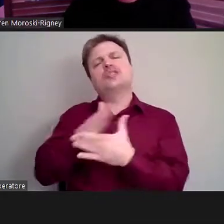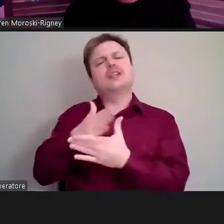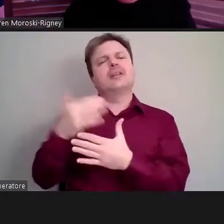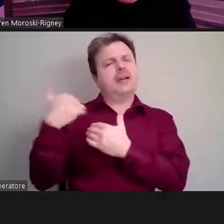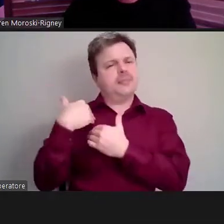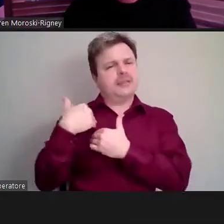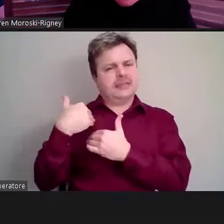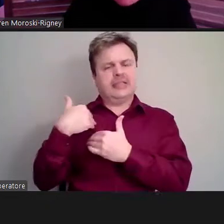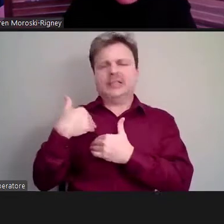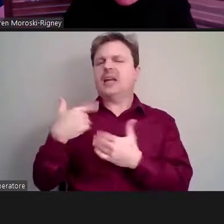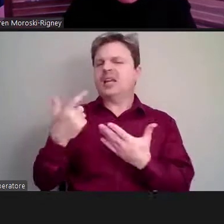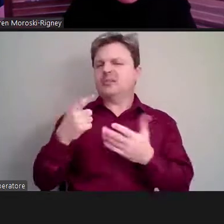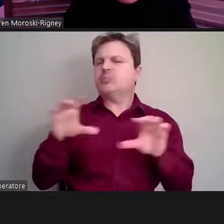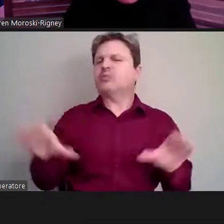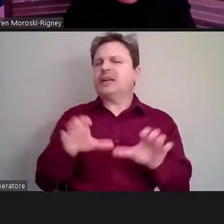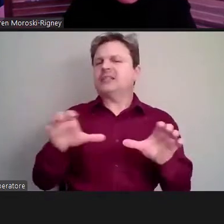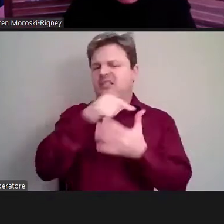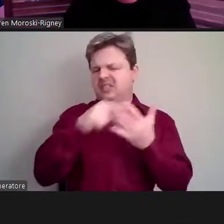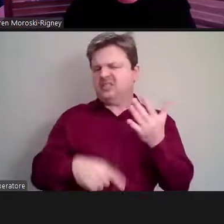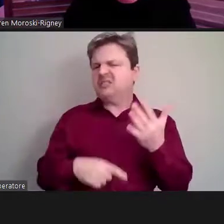on shared accountability.